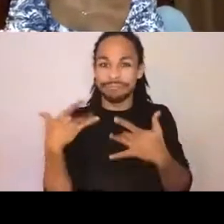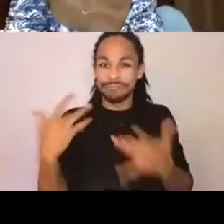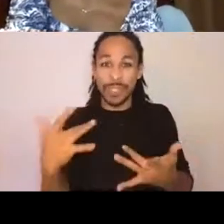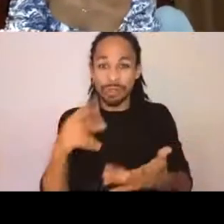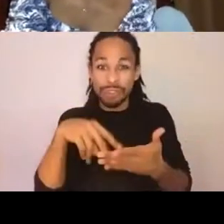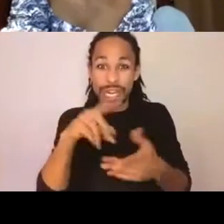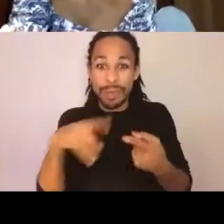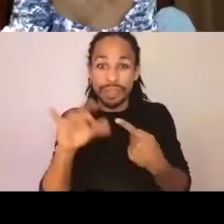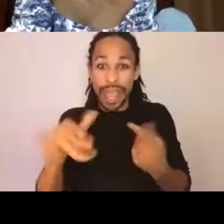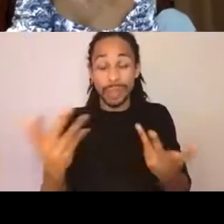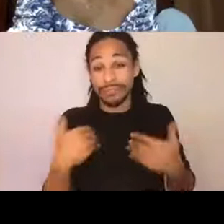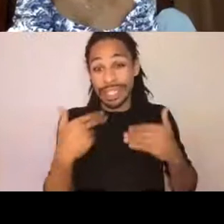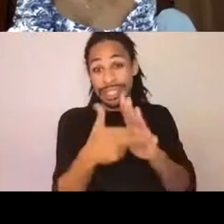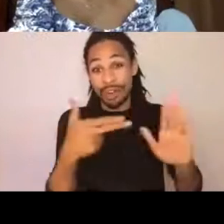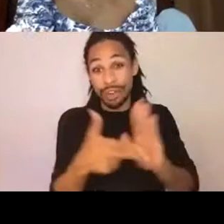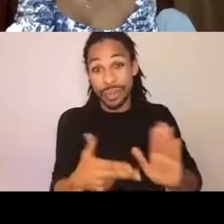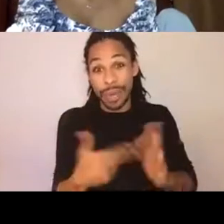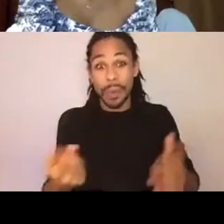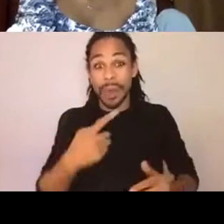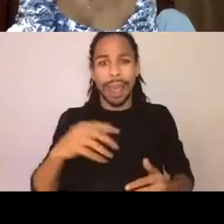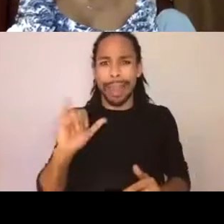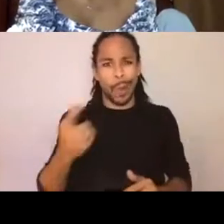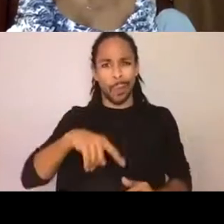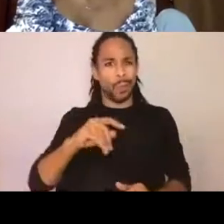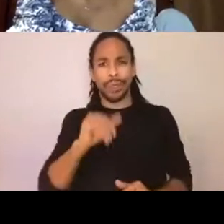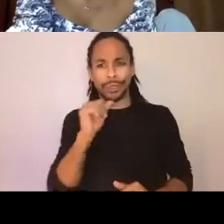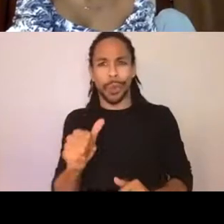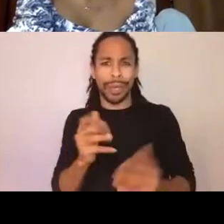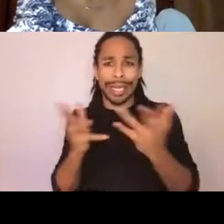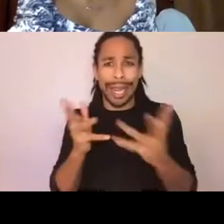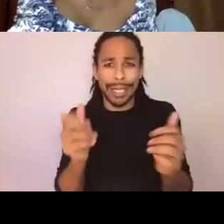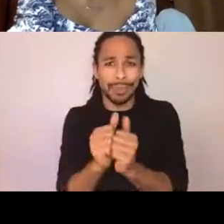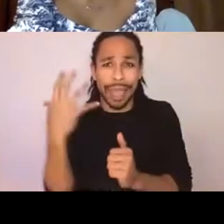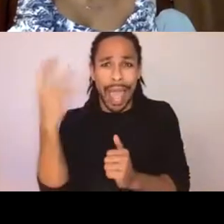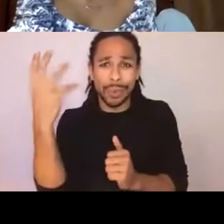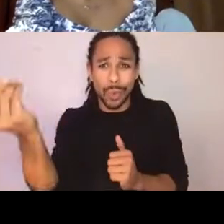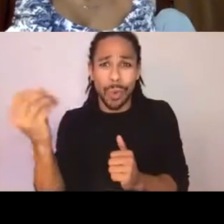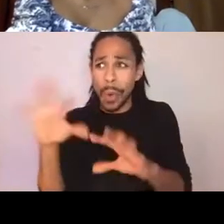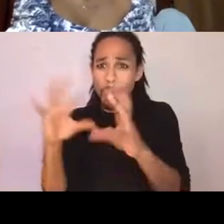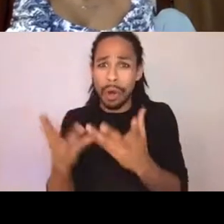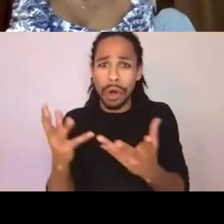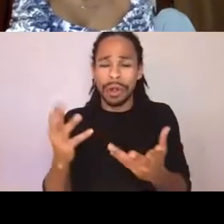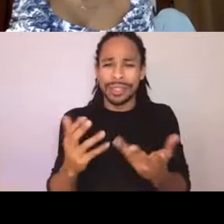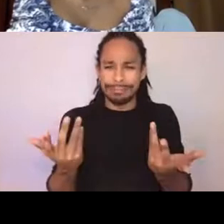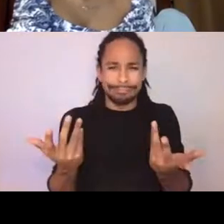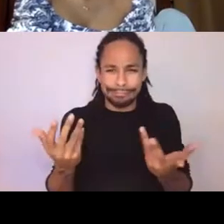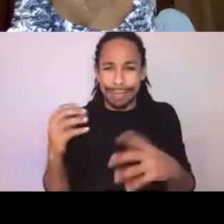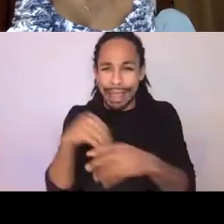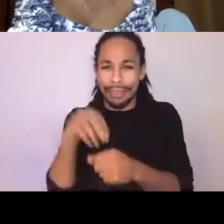there's a stereotype of, you know, we don't engage with the outdoors in that way. And her book really flips that on its head in a really